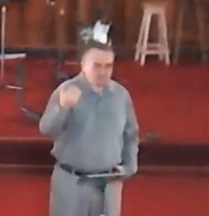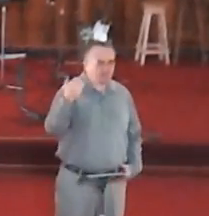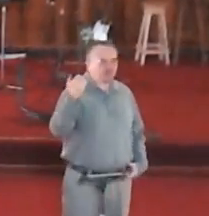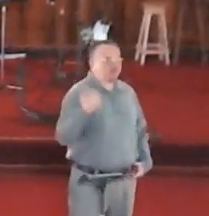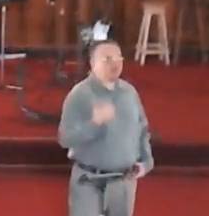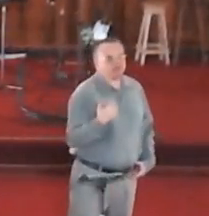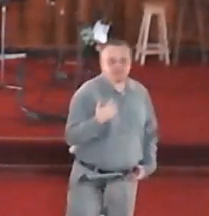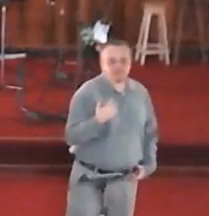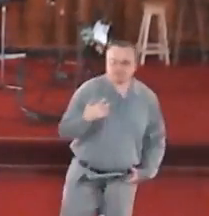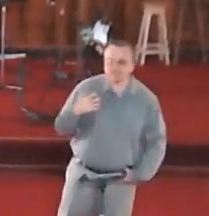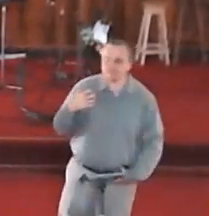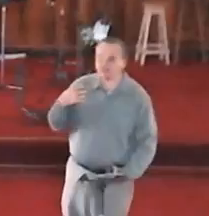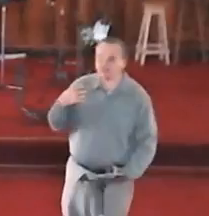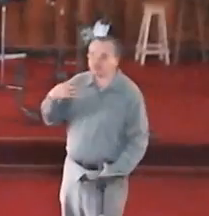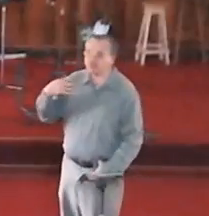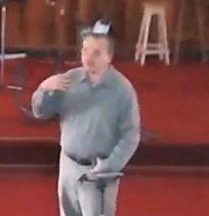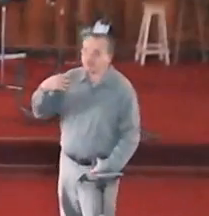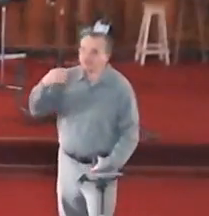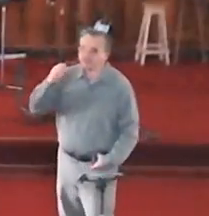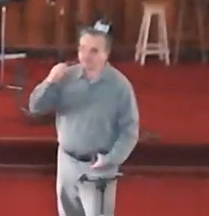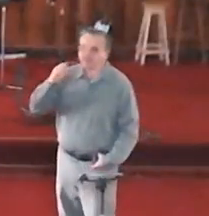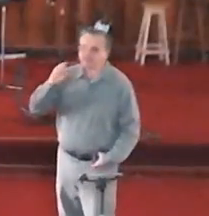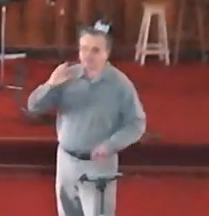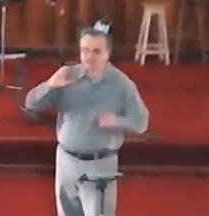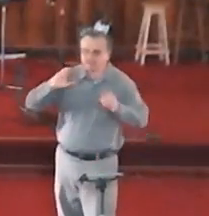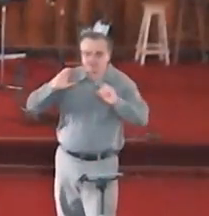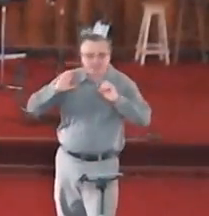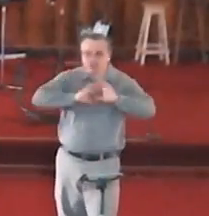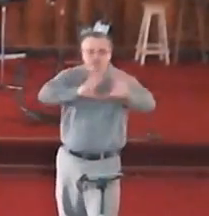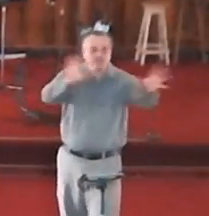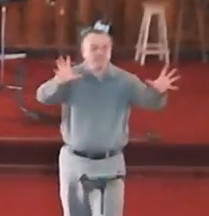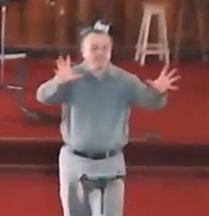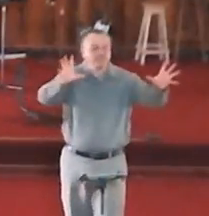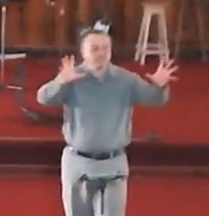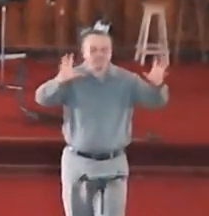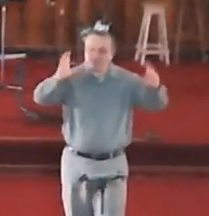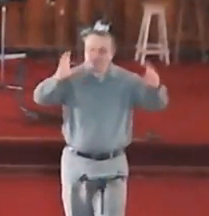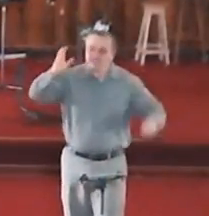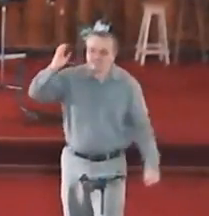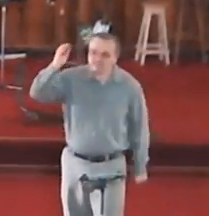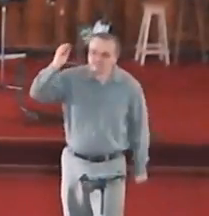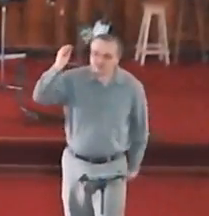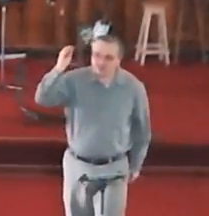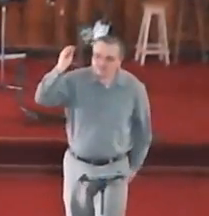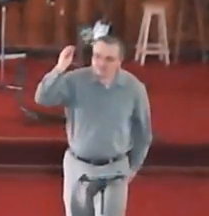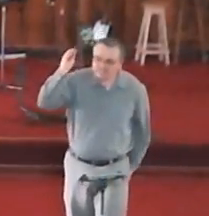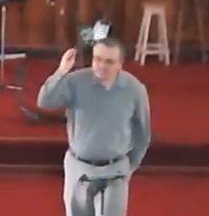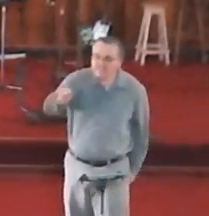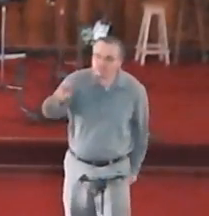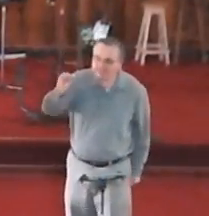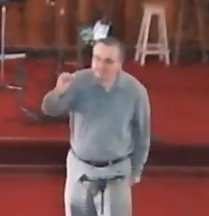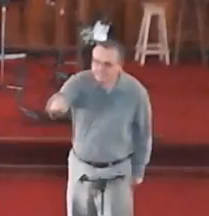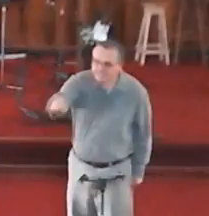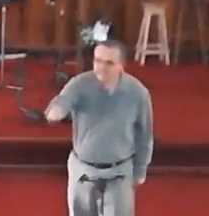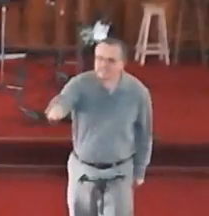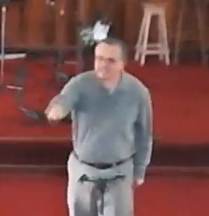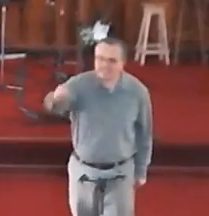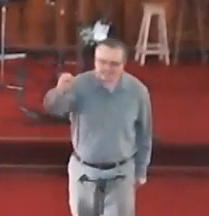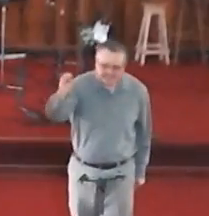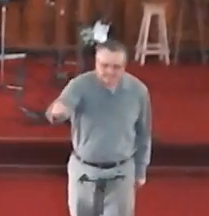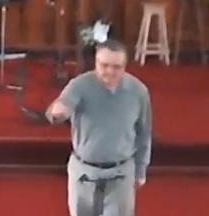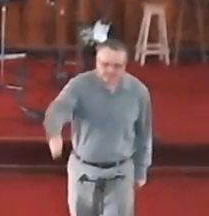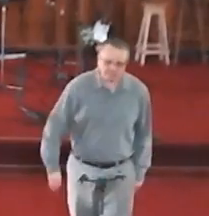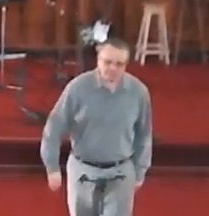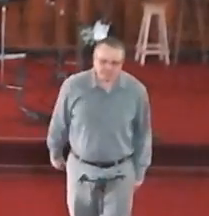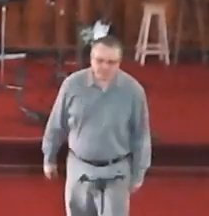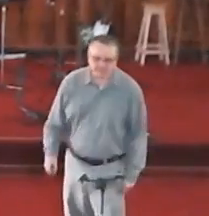versículo 9, vemos que Saulo reconoce a Jesús Y estuvo ciego 3 días en